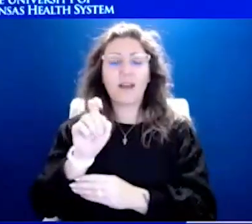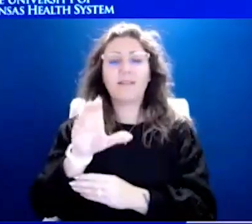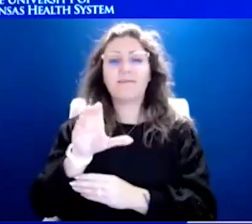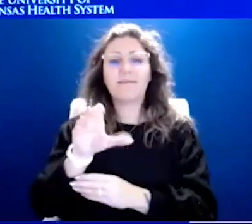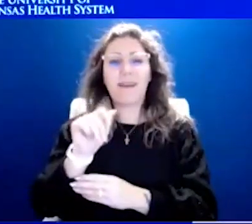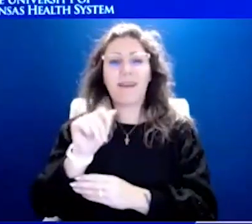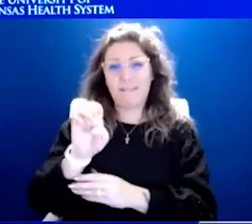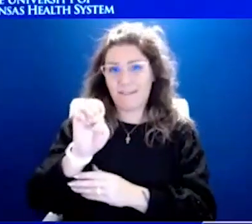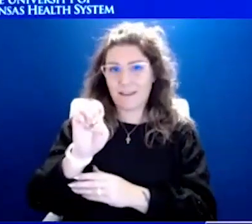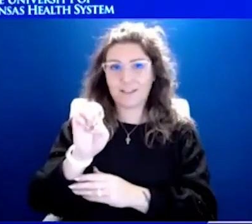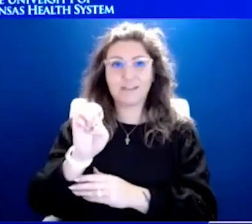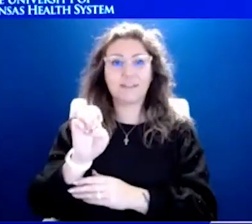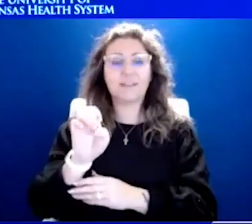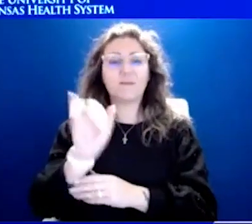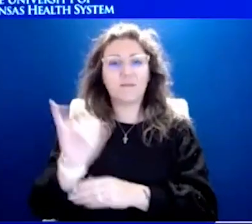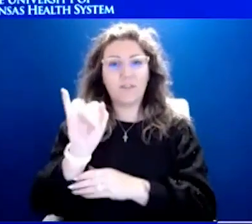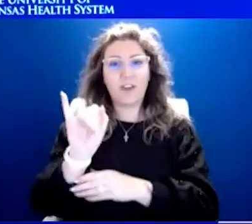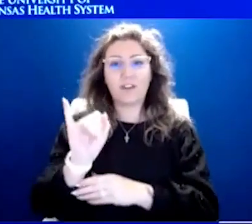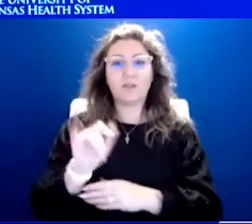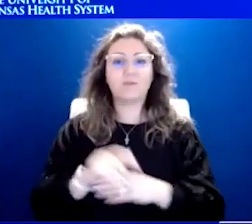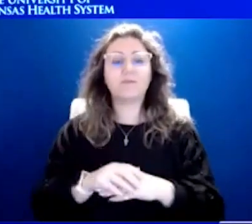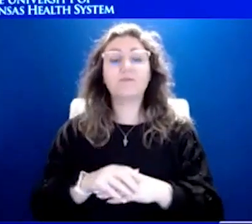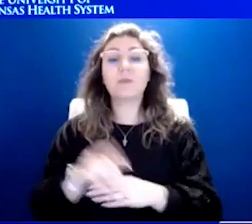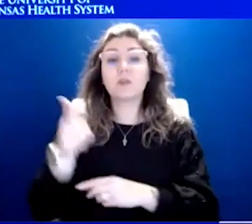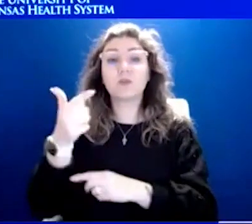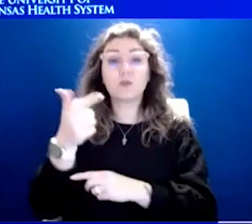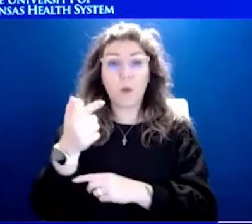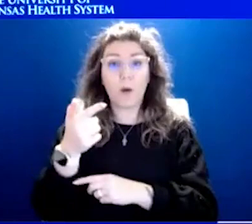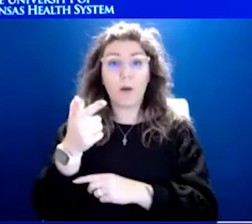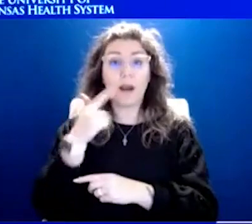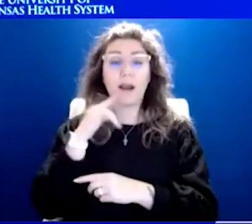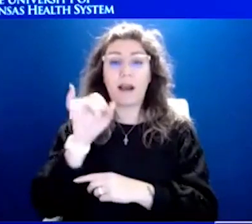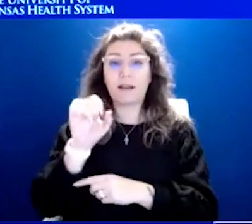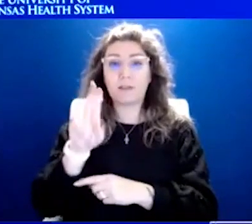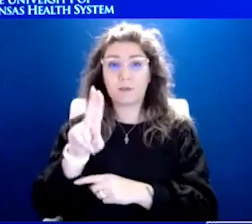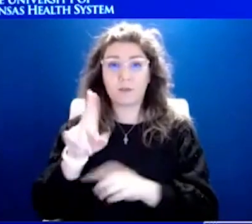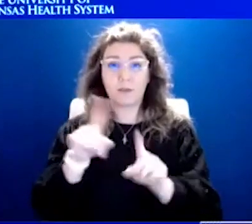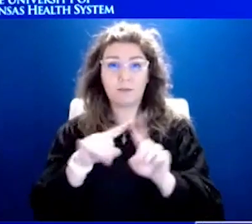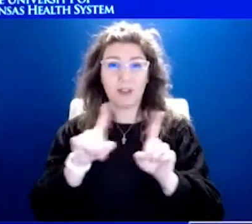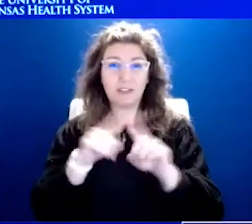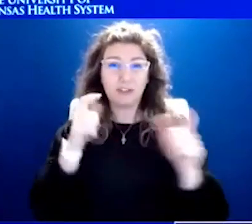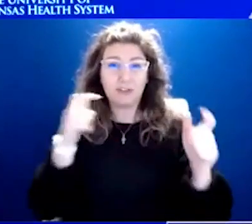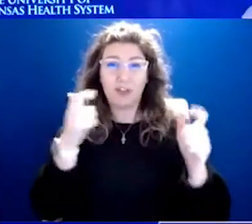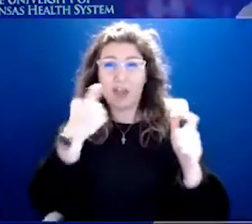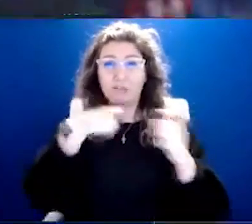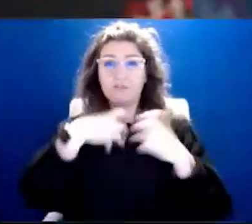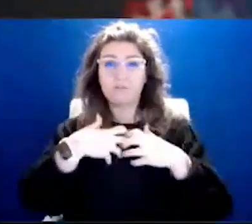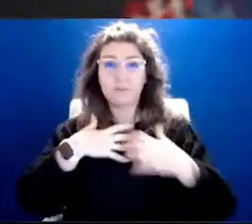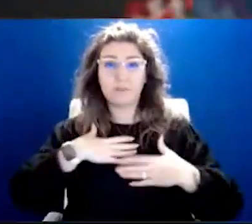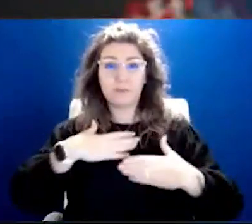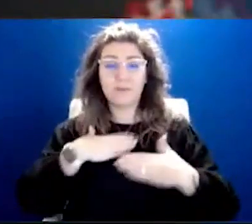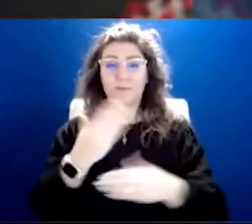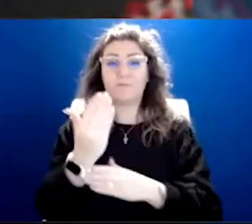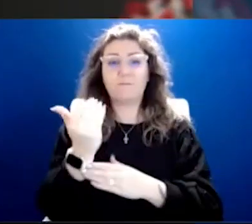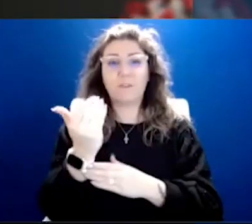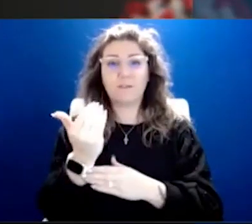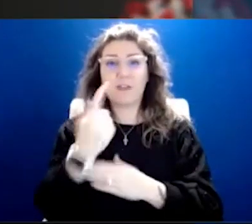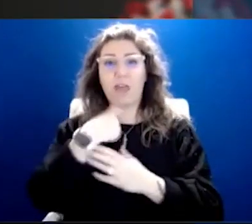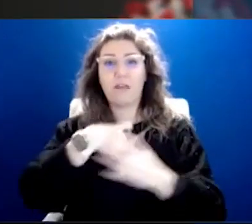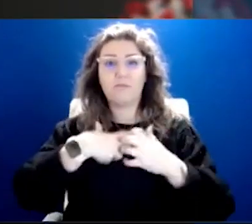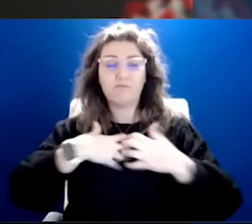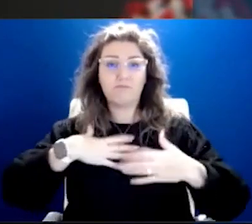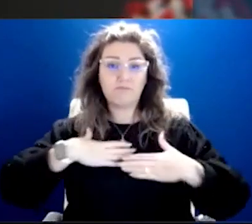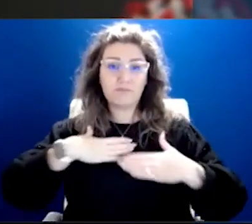at this point in time, 21 in the ICU, but again, a large proportion on the ventilator, 15 on the ventilator.